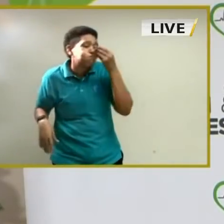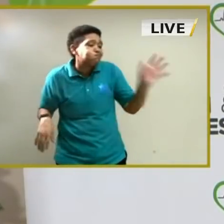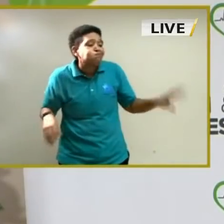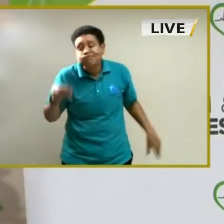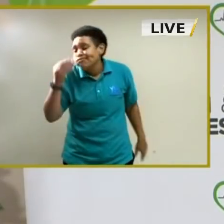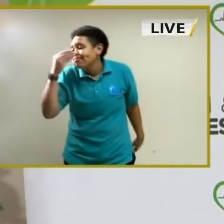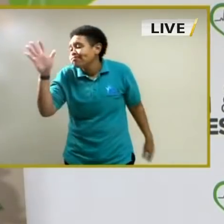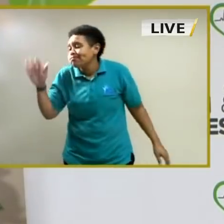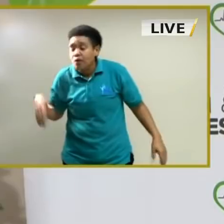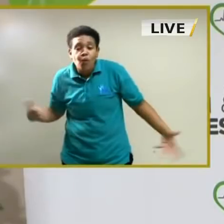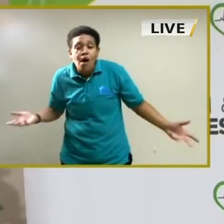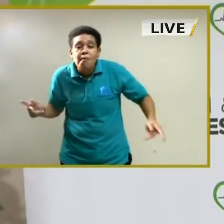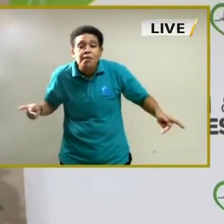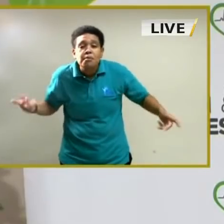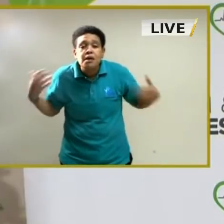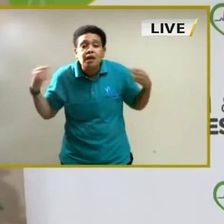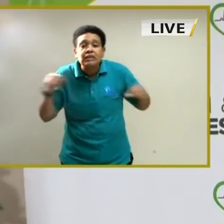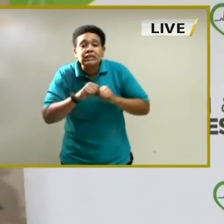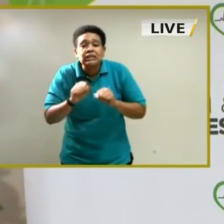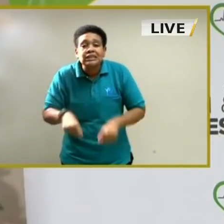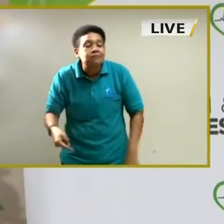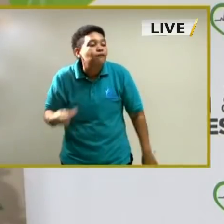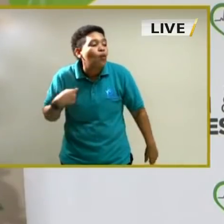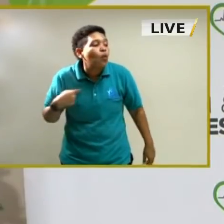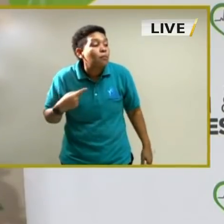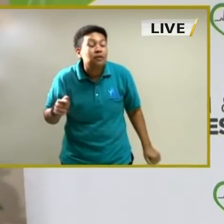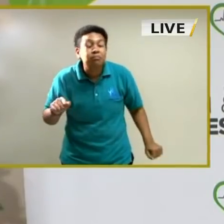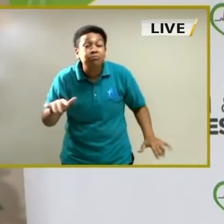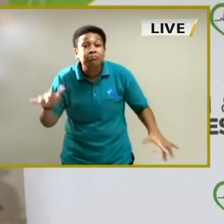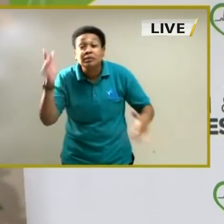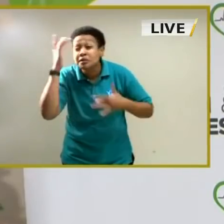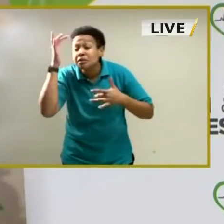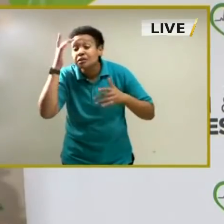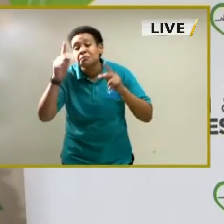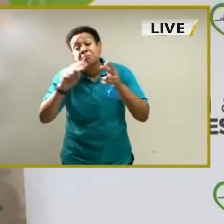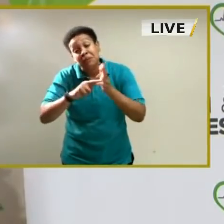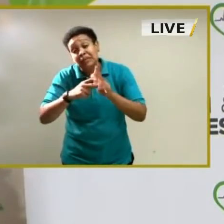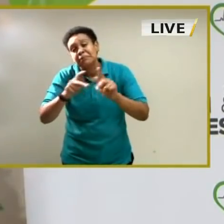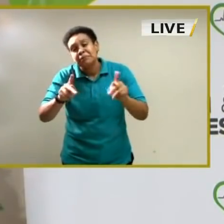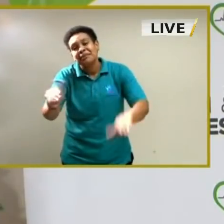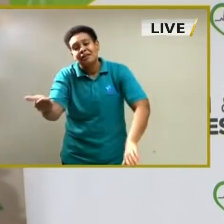the overwhelming of the public health system, which means that people will die. Thank you.